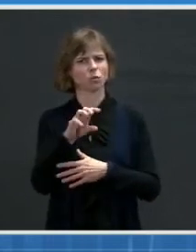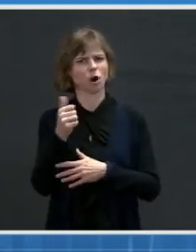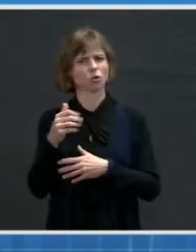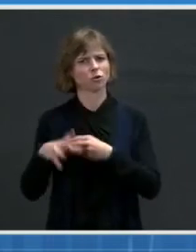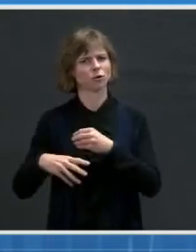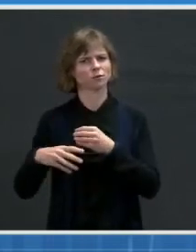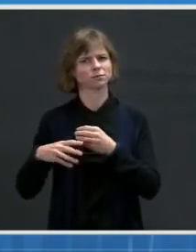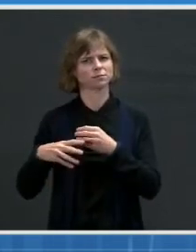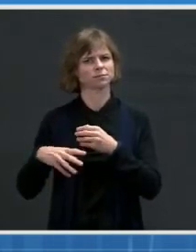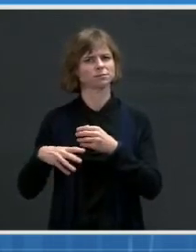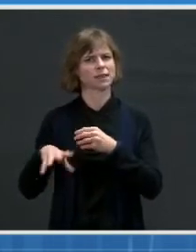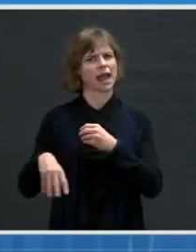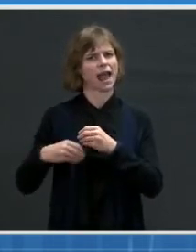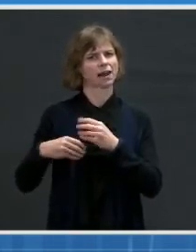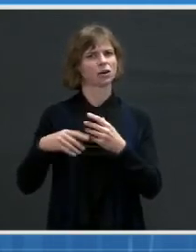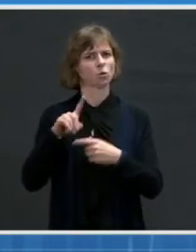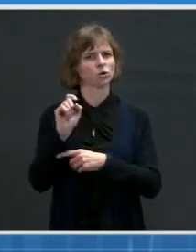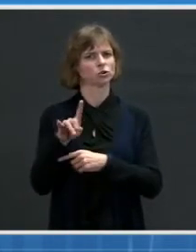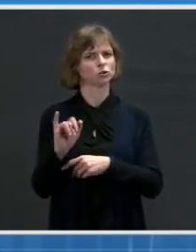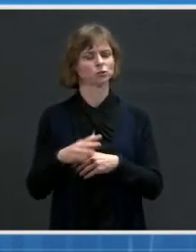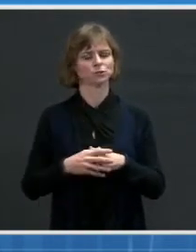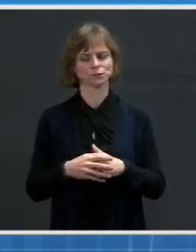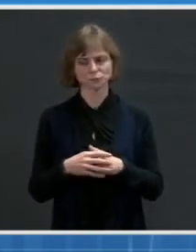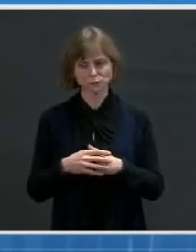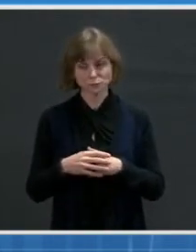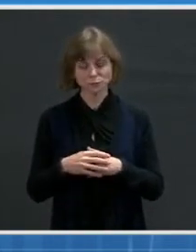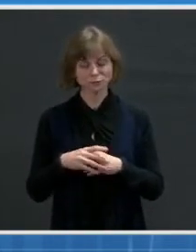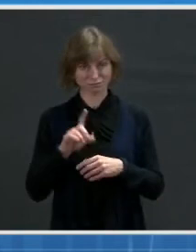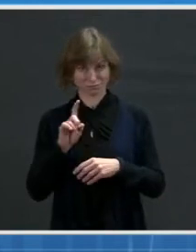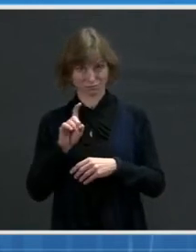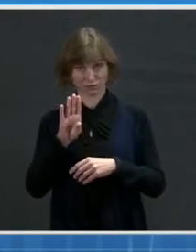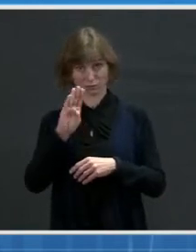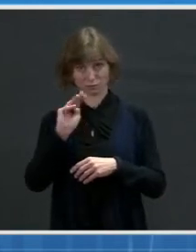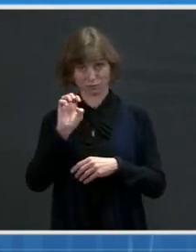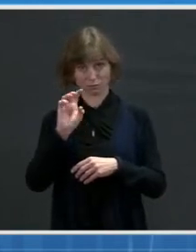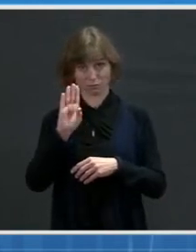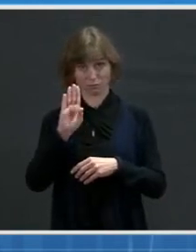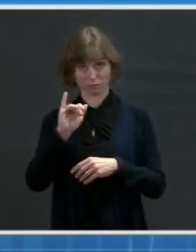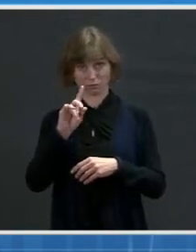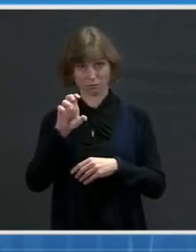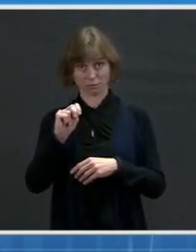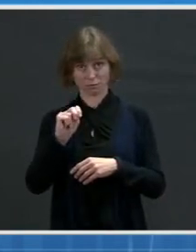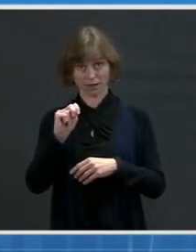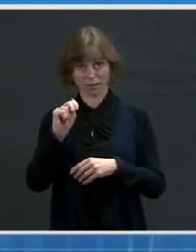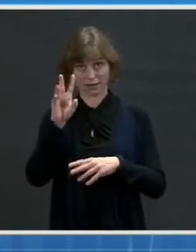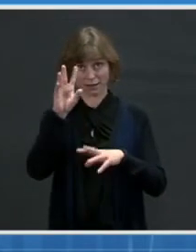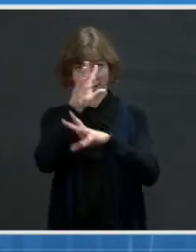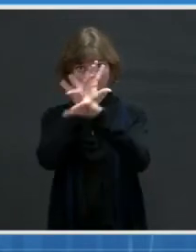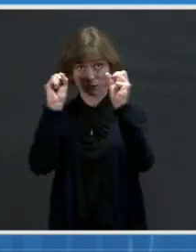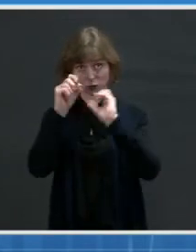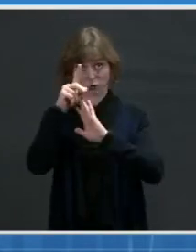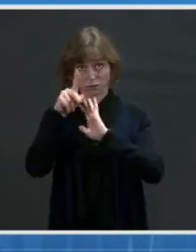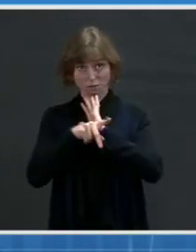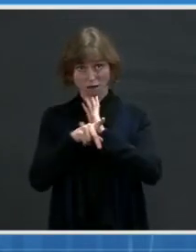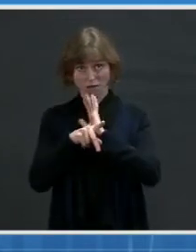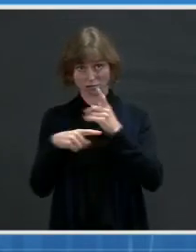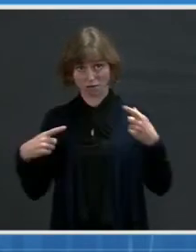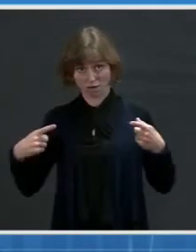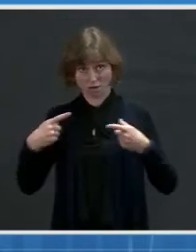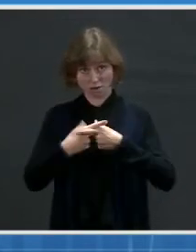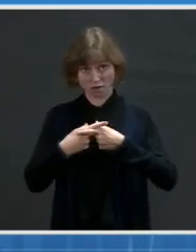you know if the Biden administration's policy contrasts with that of the Trump